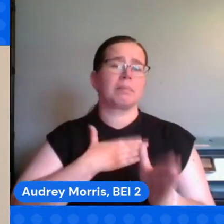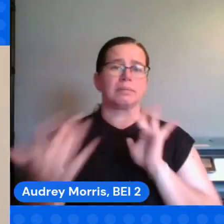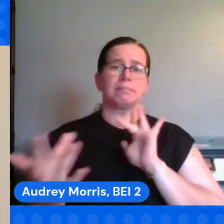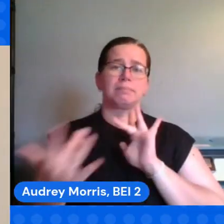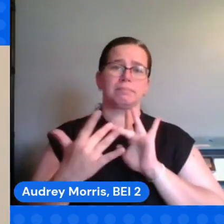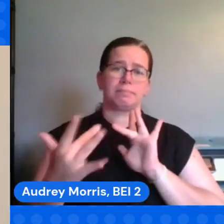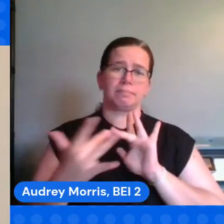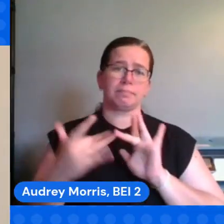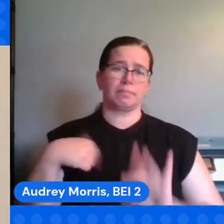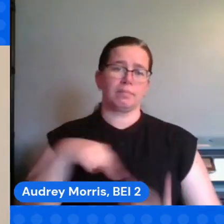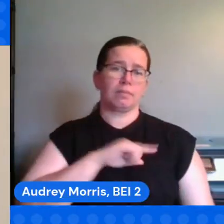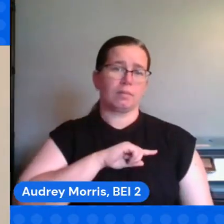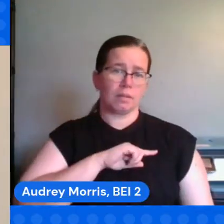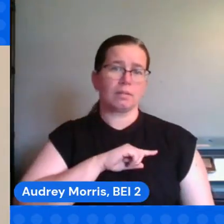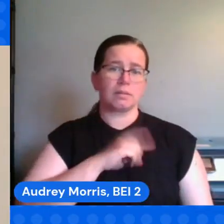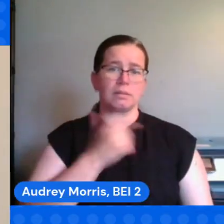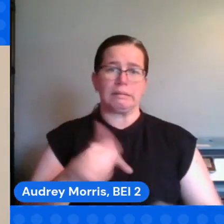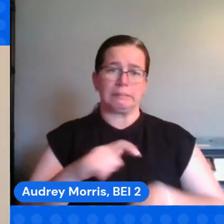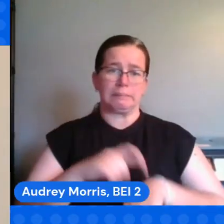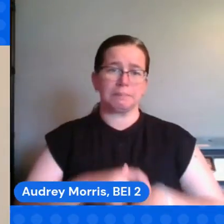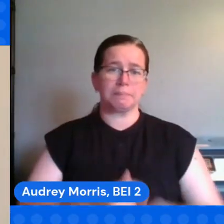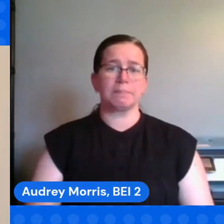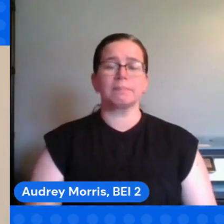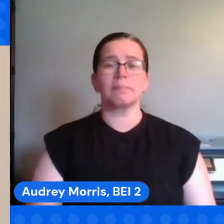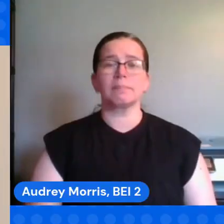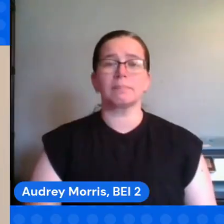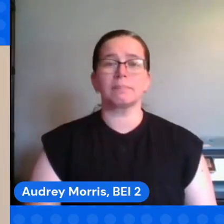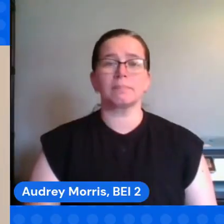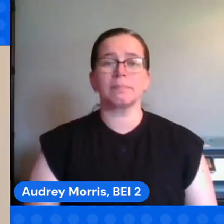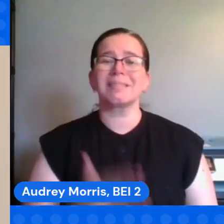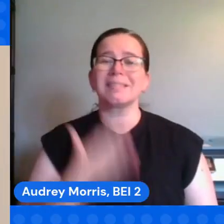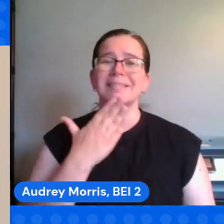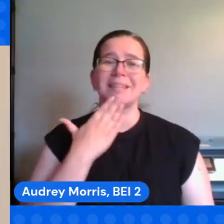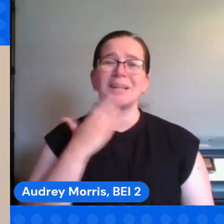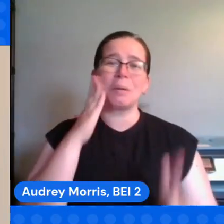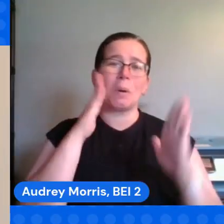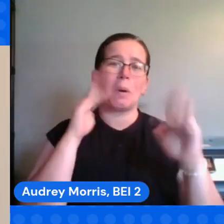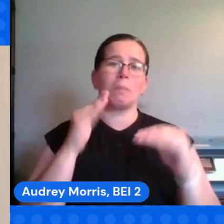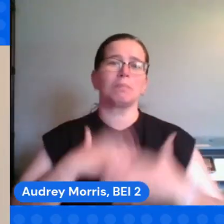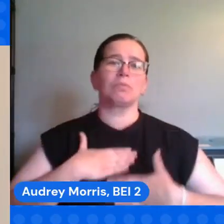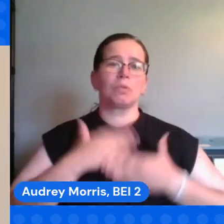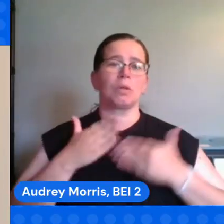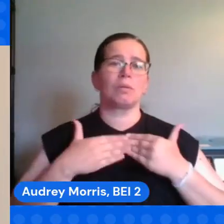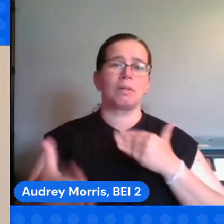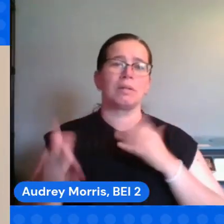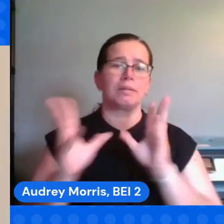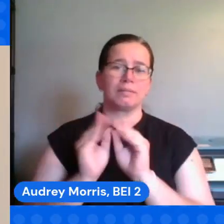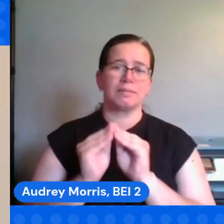reach out at any point in time. Thank you, and I hope you enjoy the remainder of the conference.